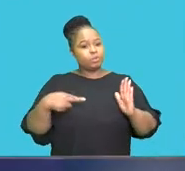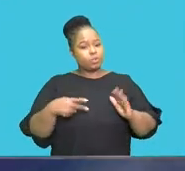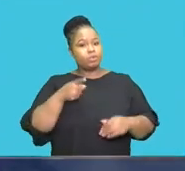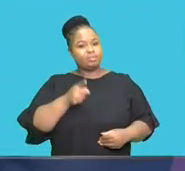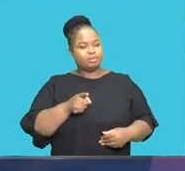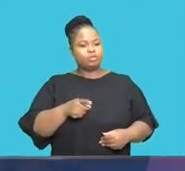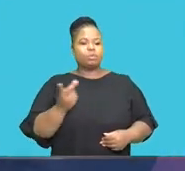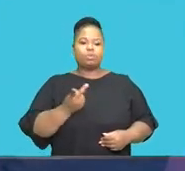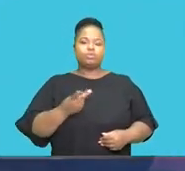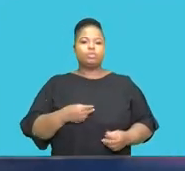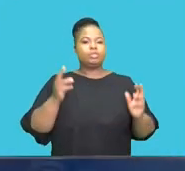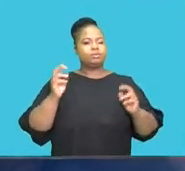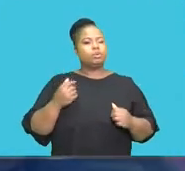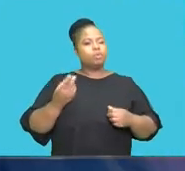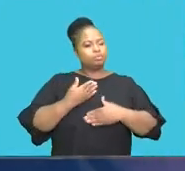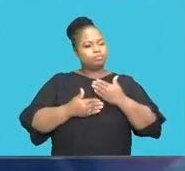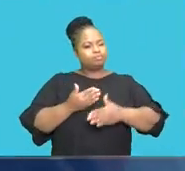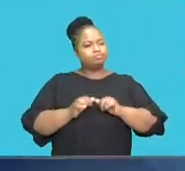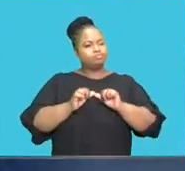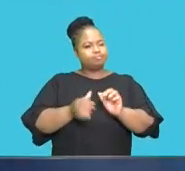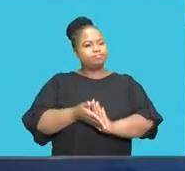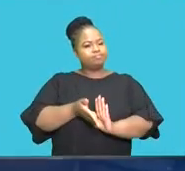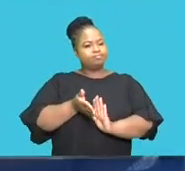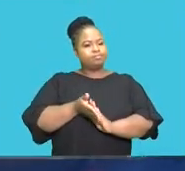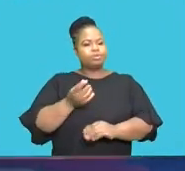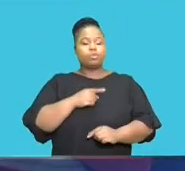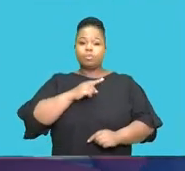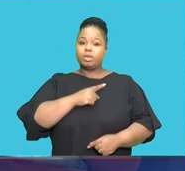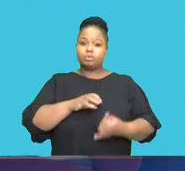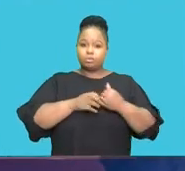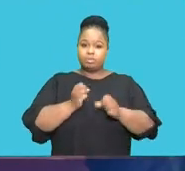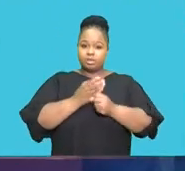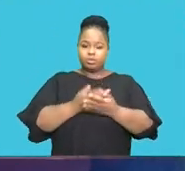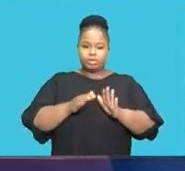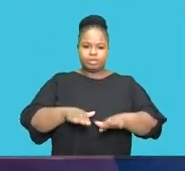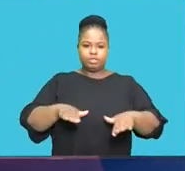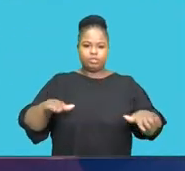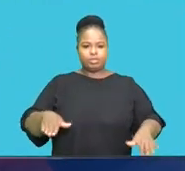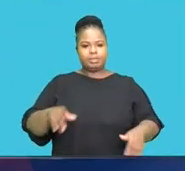thuto ke tshebetso e ntseng e tswela pele molemong wa ho atolosa thuto baneng ba